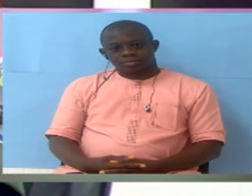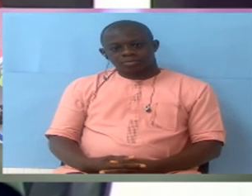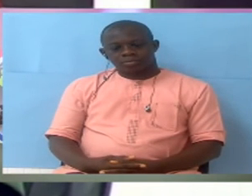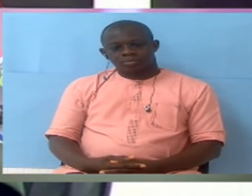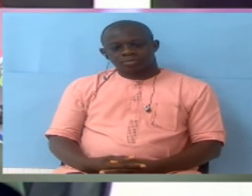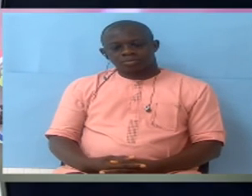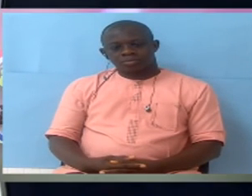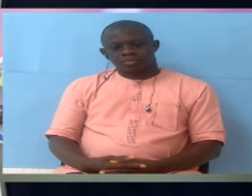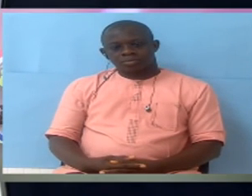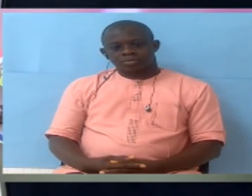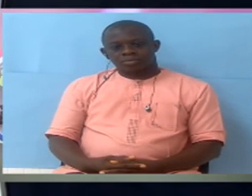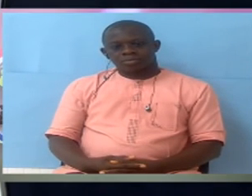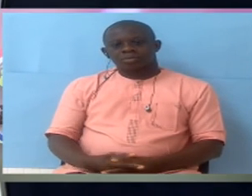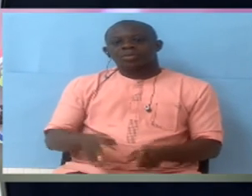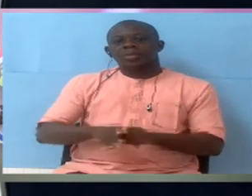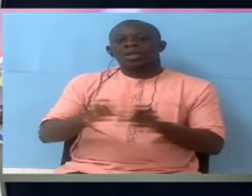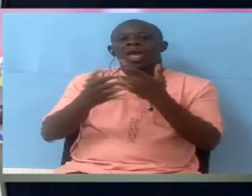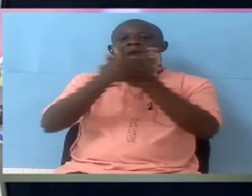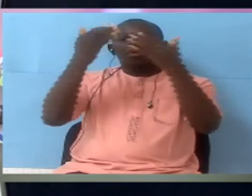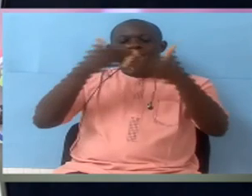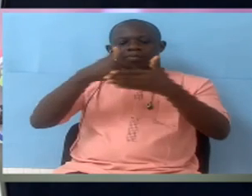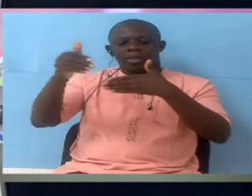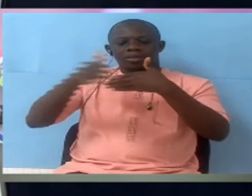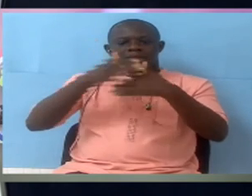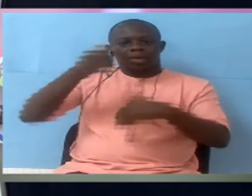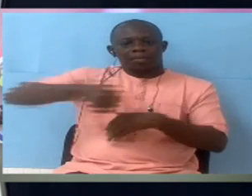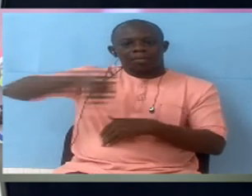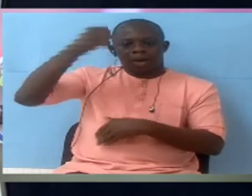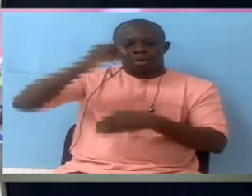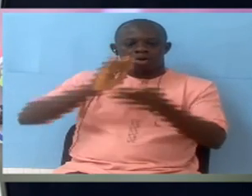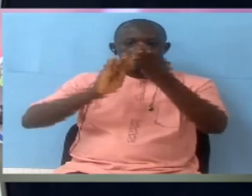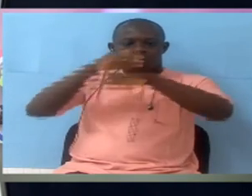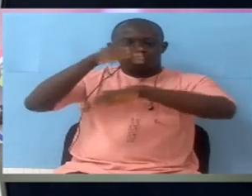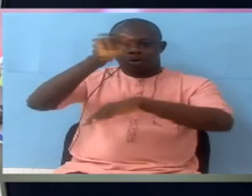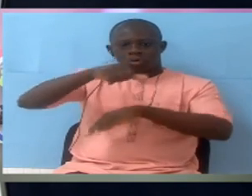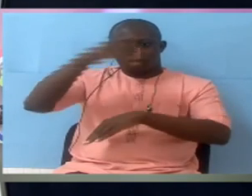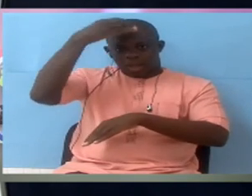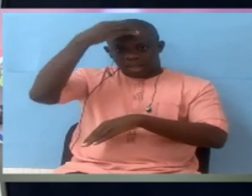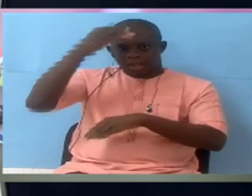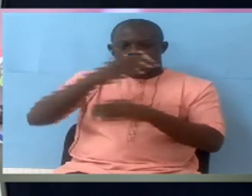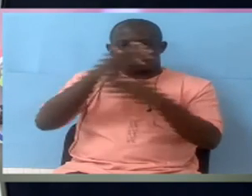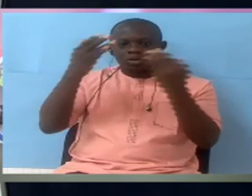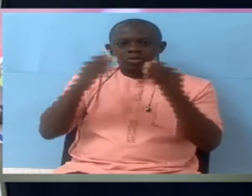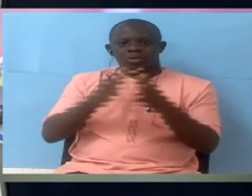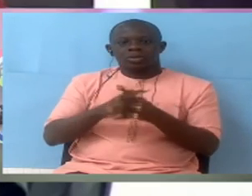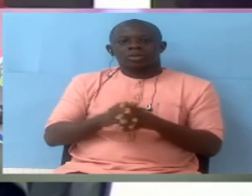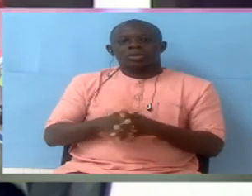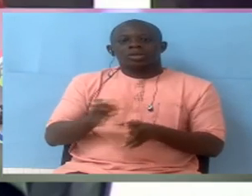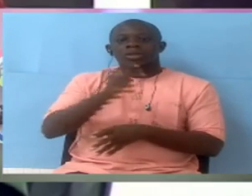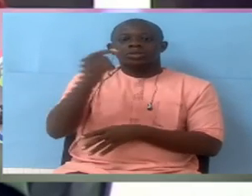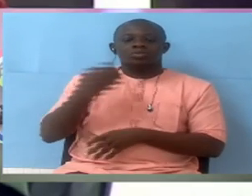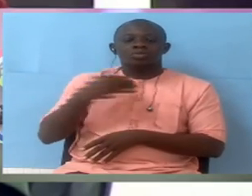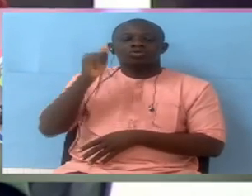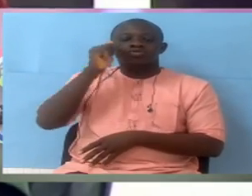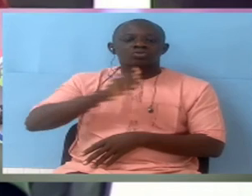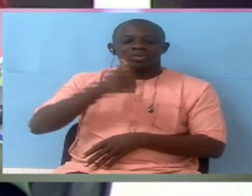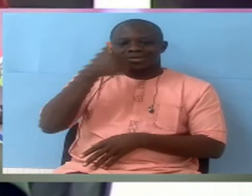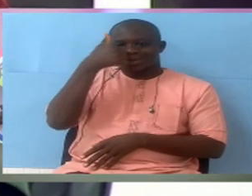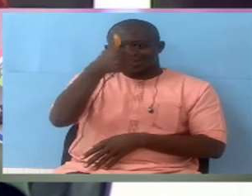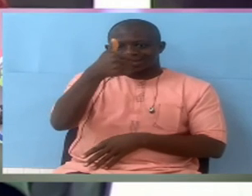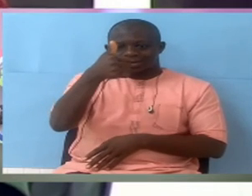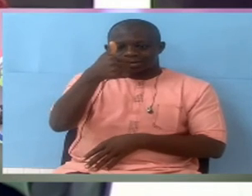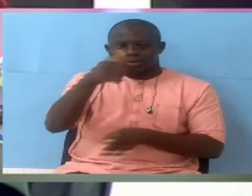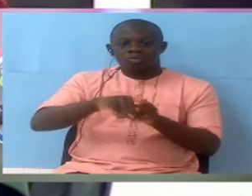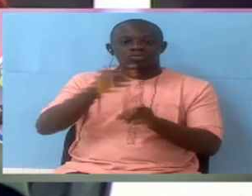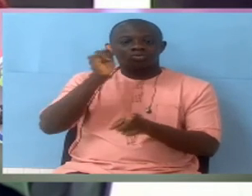How many plastic bags did they put over your head? Ñaata mbusi nylon lañ la solal ci sa bopa bi. Use 6 plastic bags. Juroom